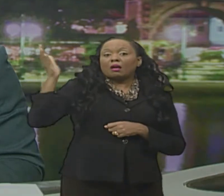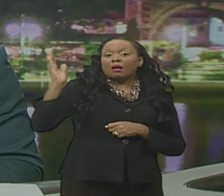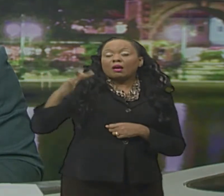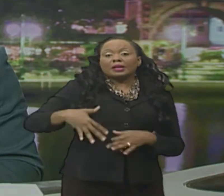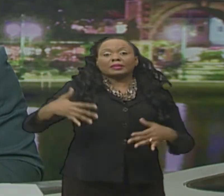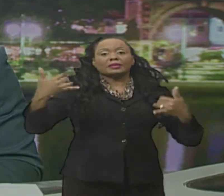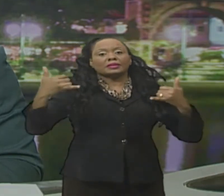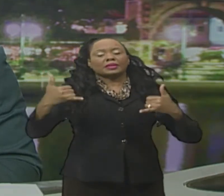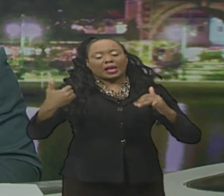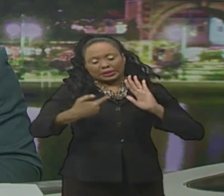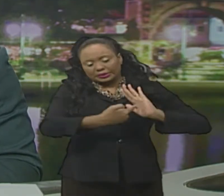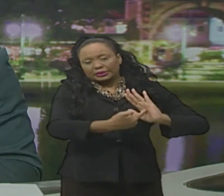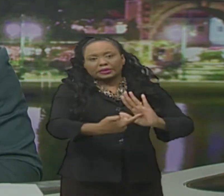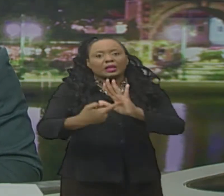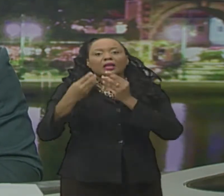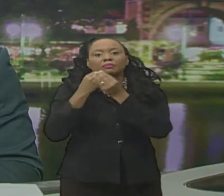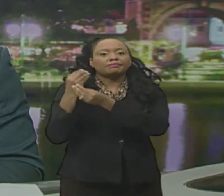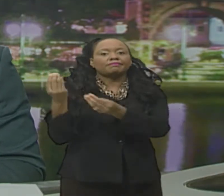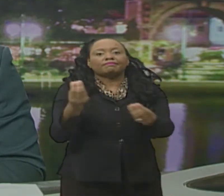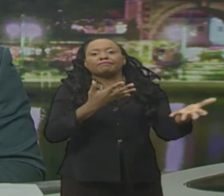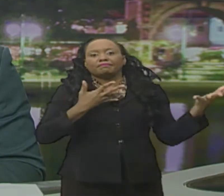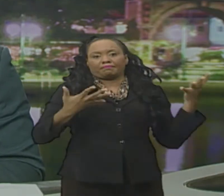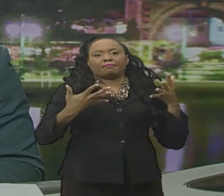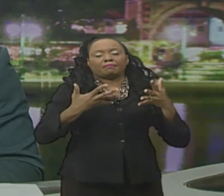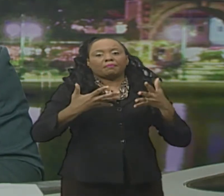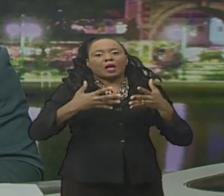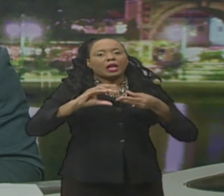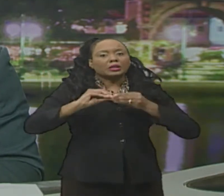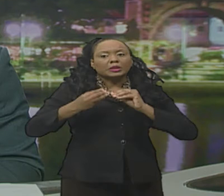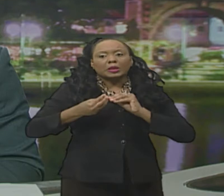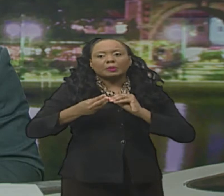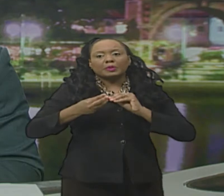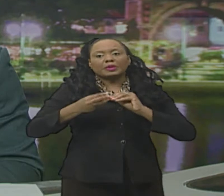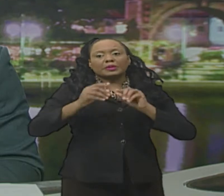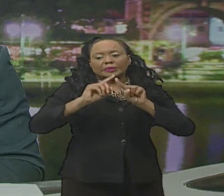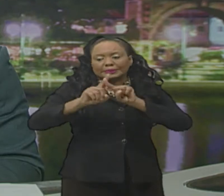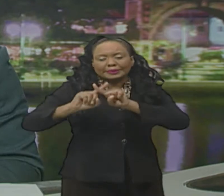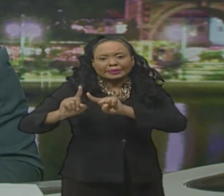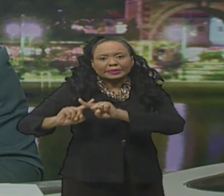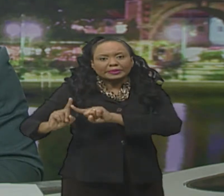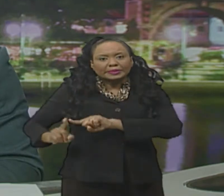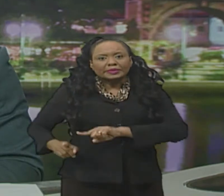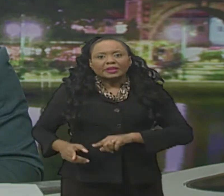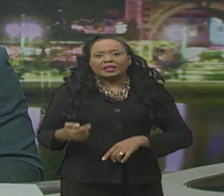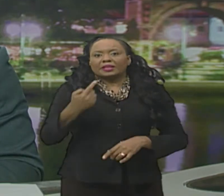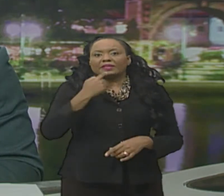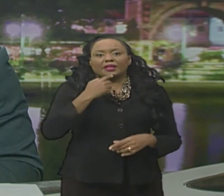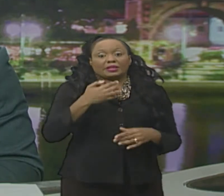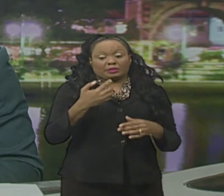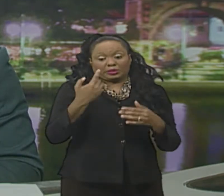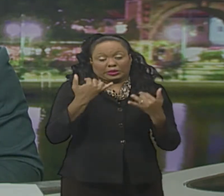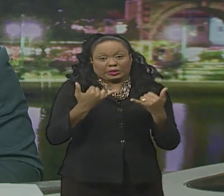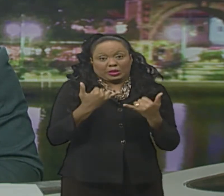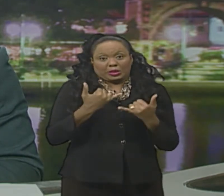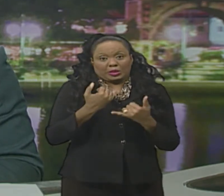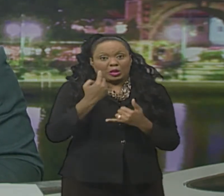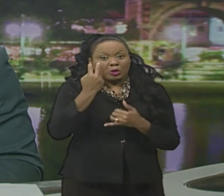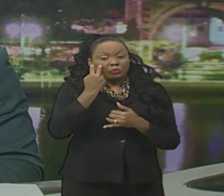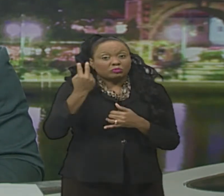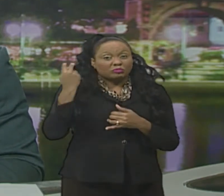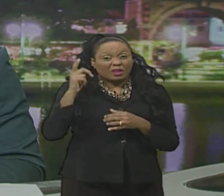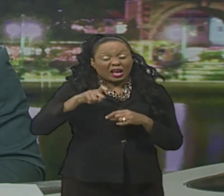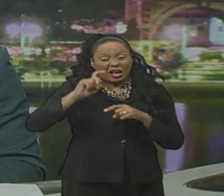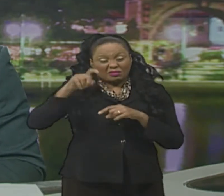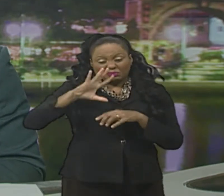revealed the half-year economic figures today. He explains this latest review has to be set in the context of the pending